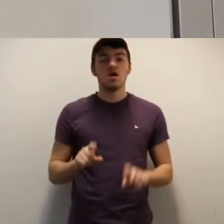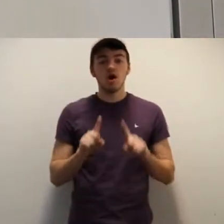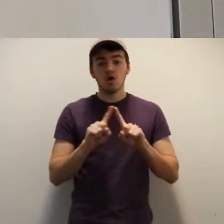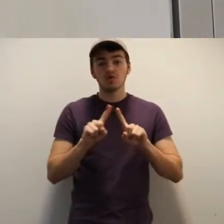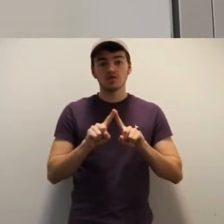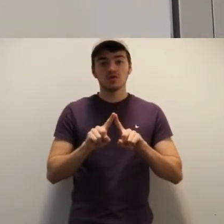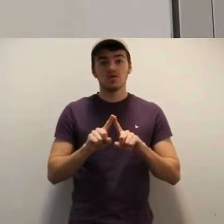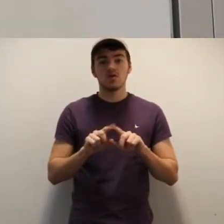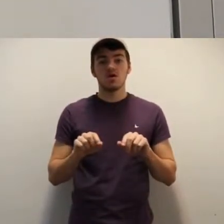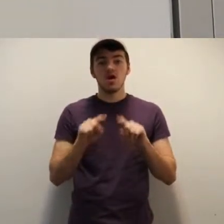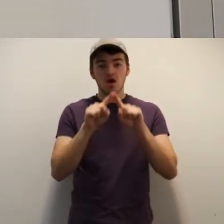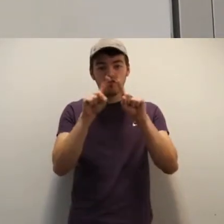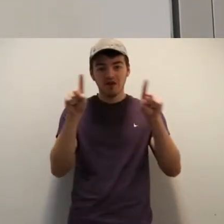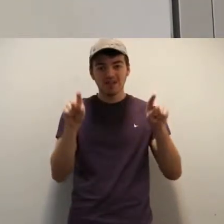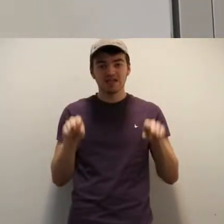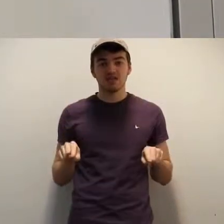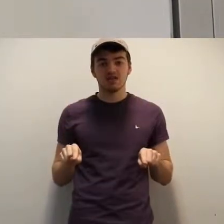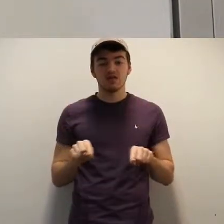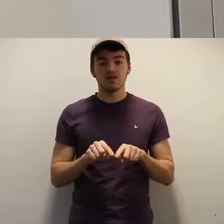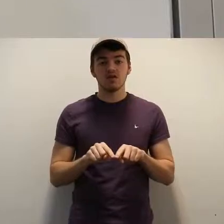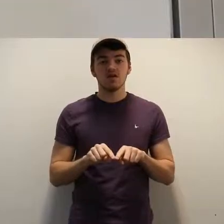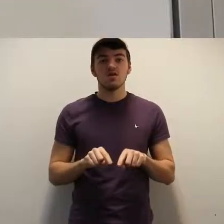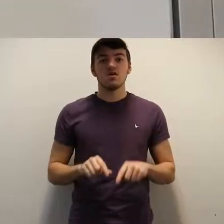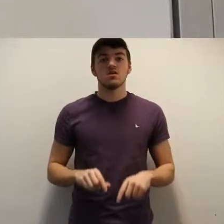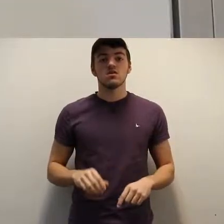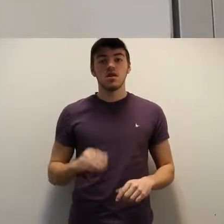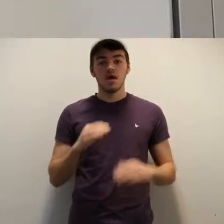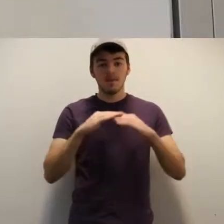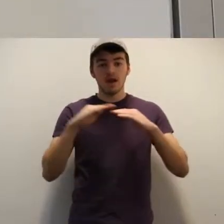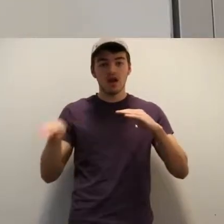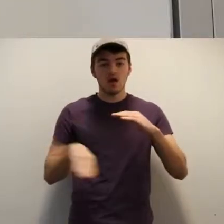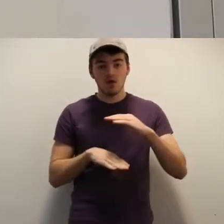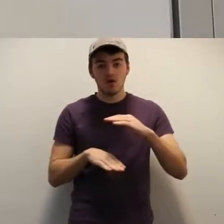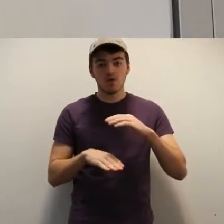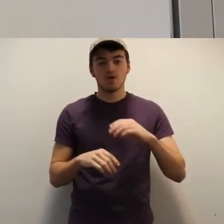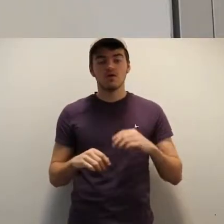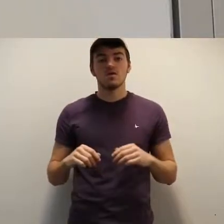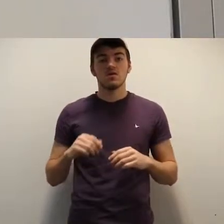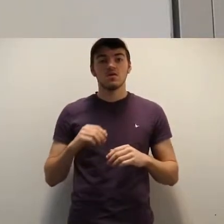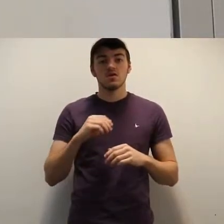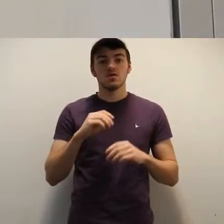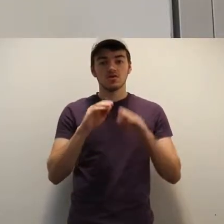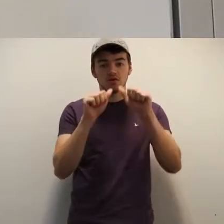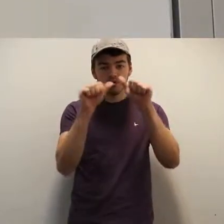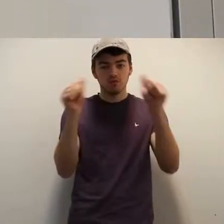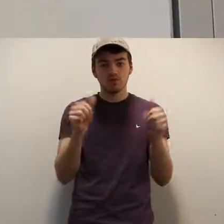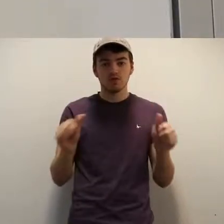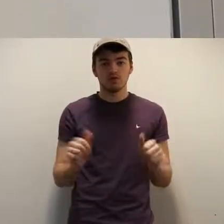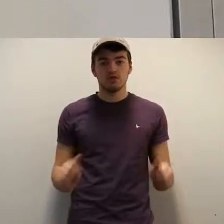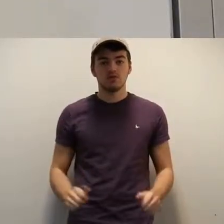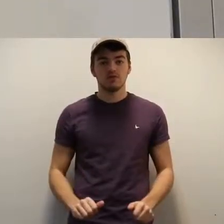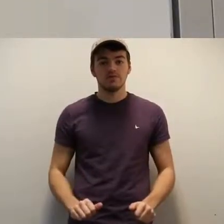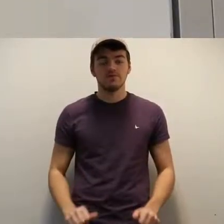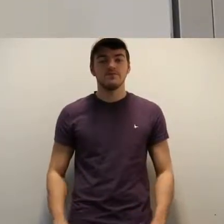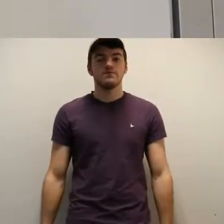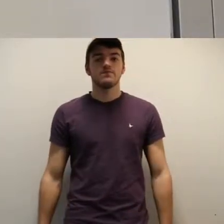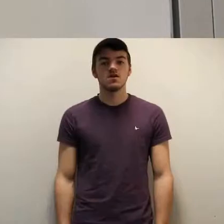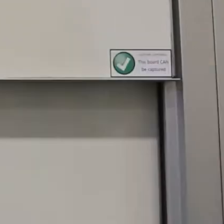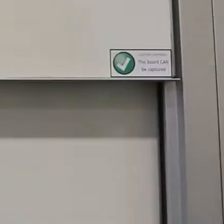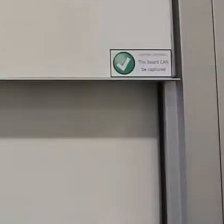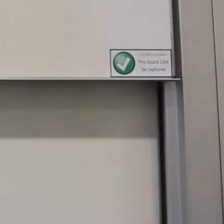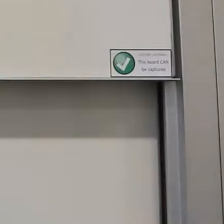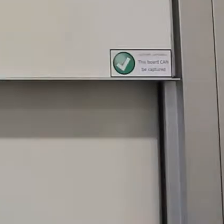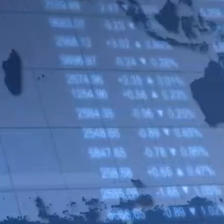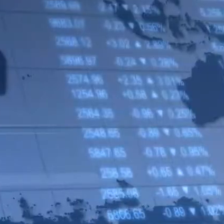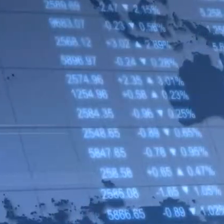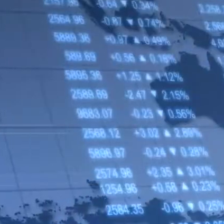different and unique, but each adds to its overall architectural beauty and harmony with the design principles found in